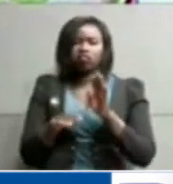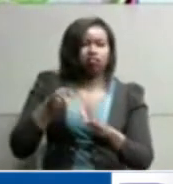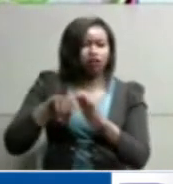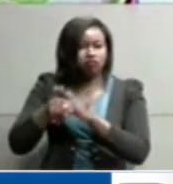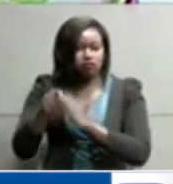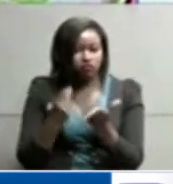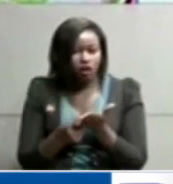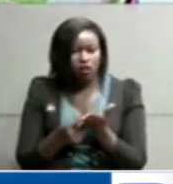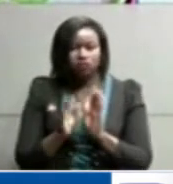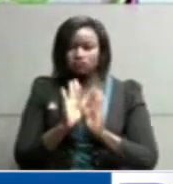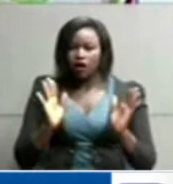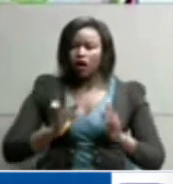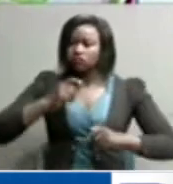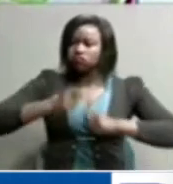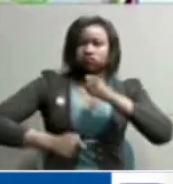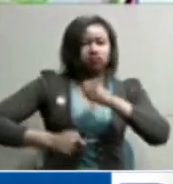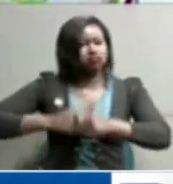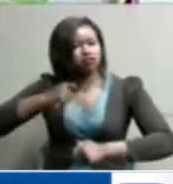or cycling.